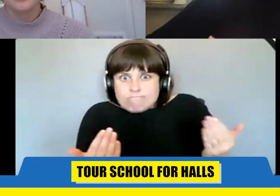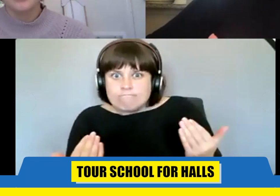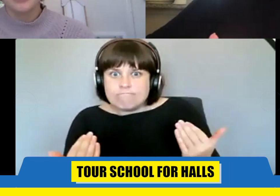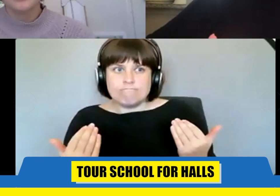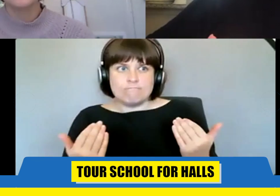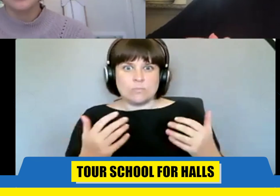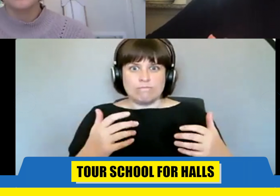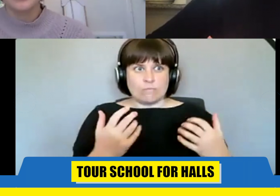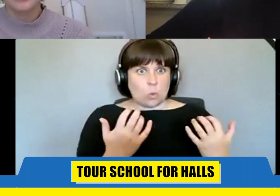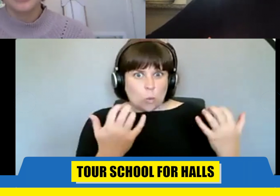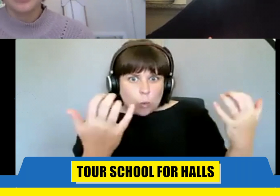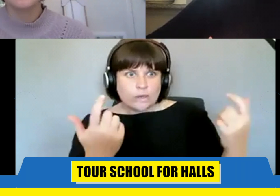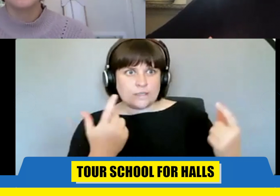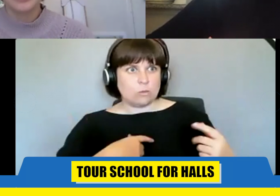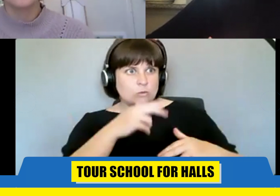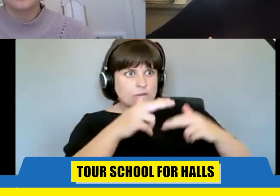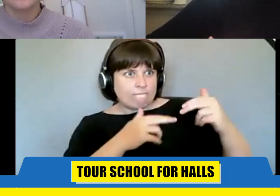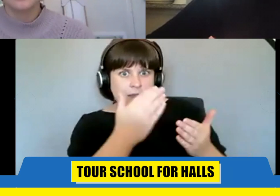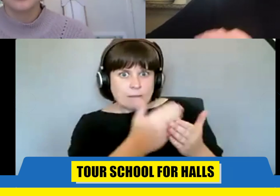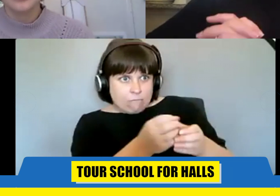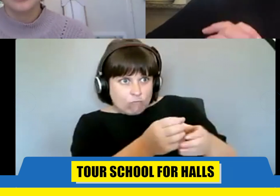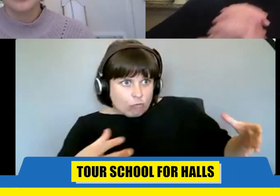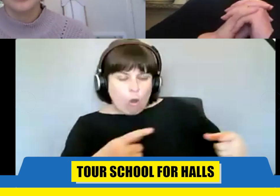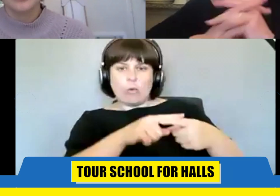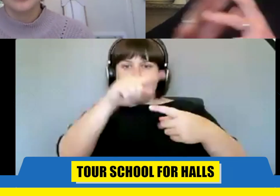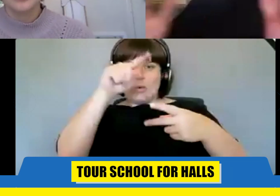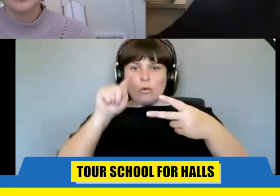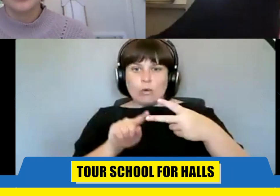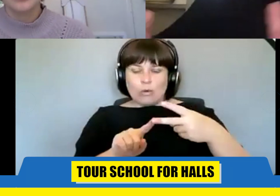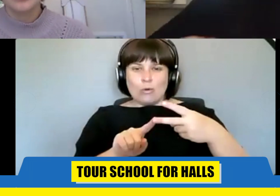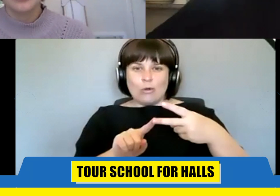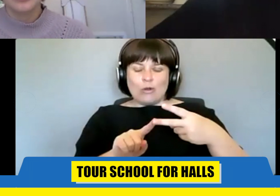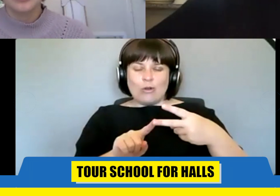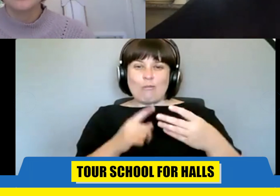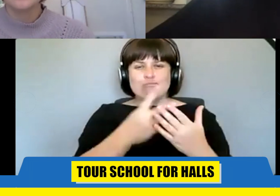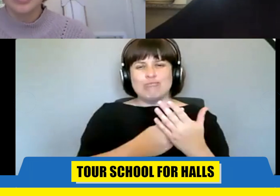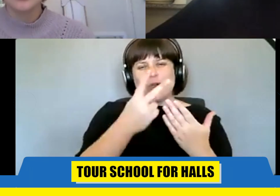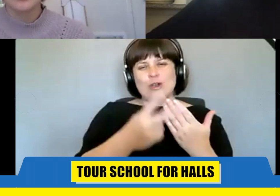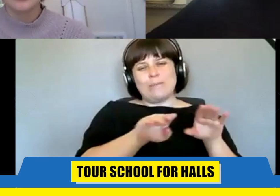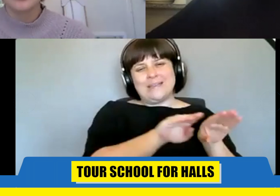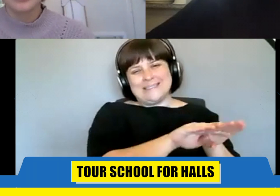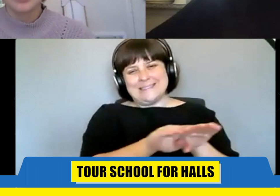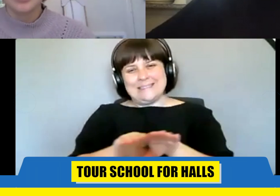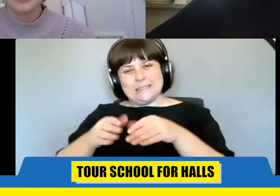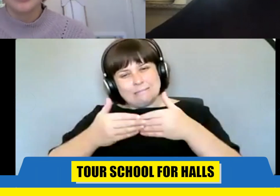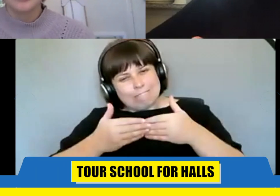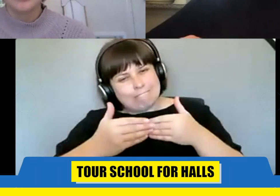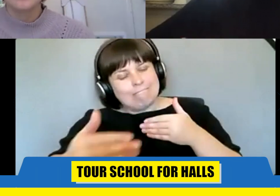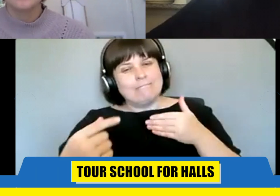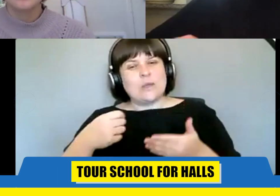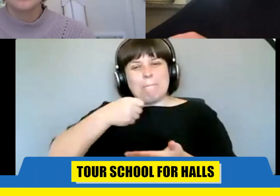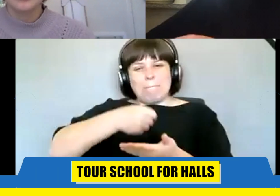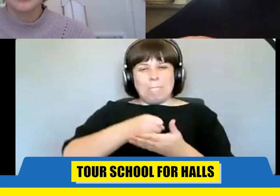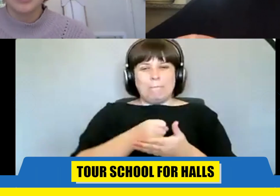develop and that you want to keep. Program consistently over the longer term, and by that I mean a minimum of 3 to